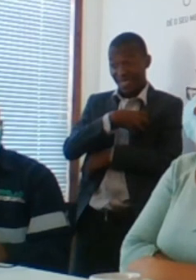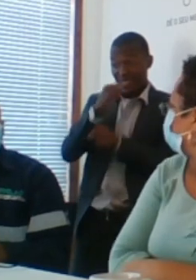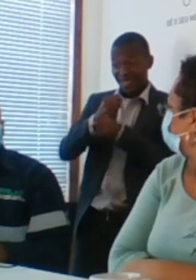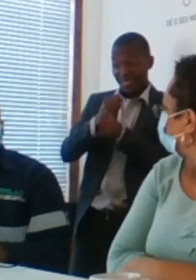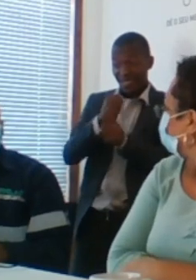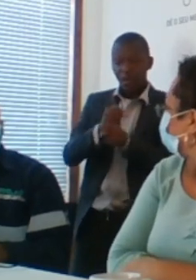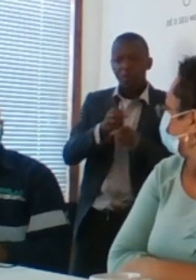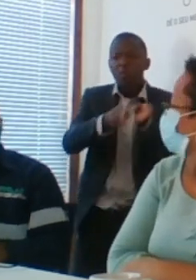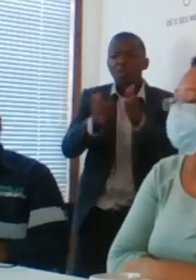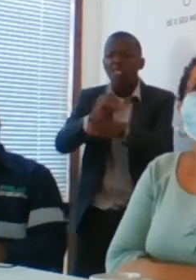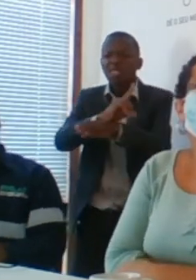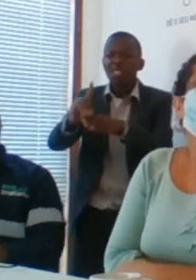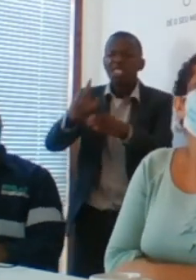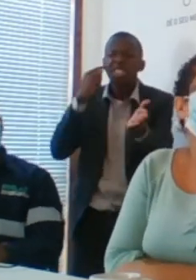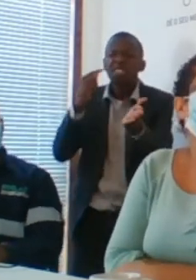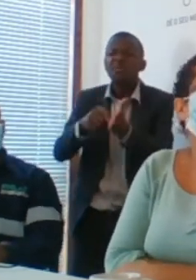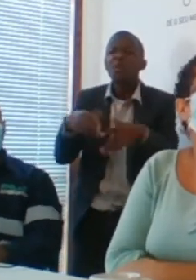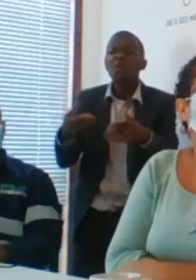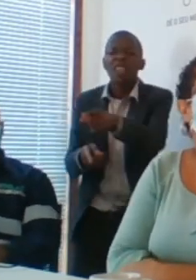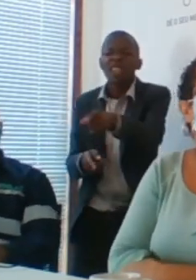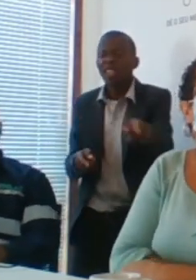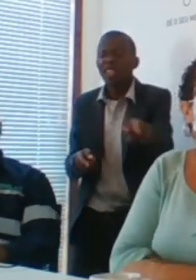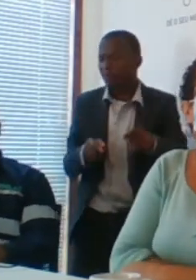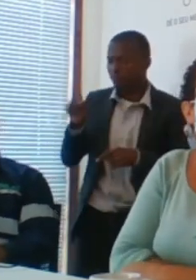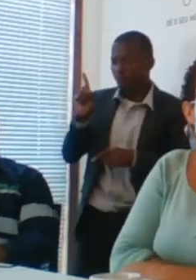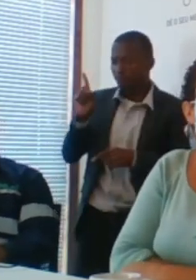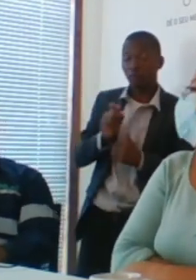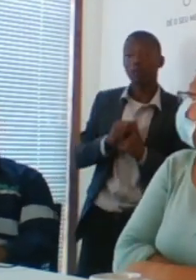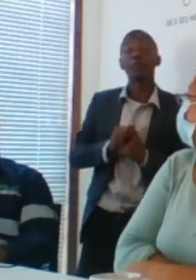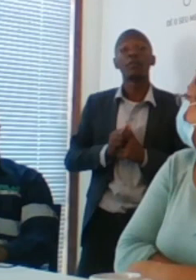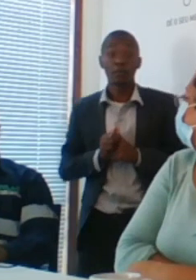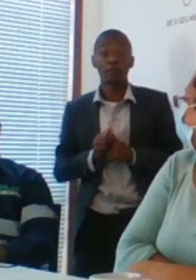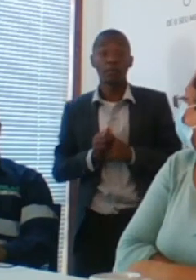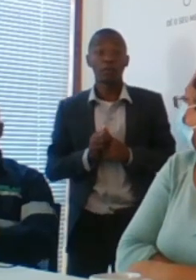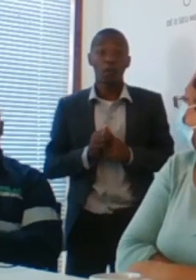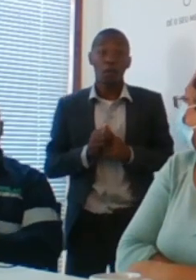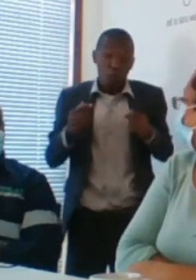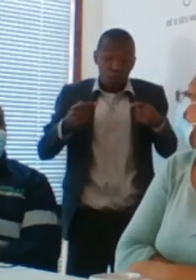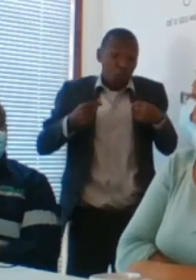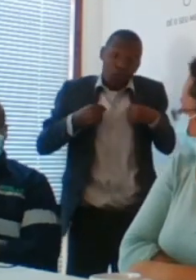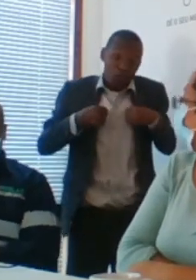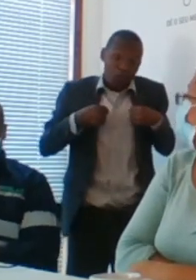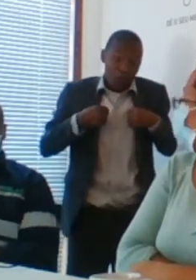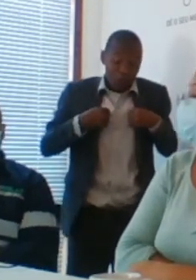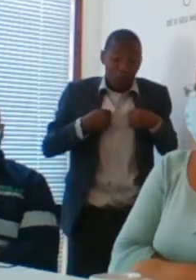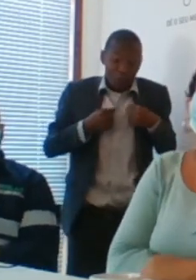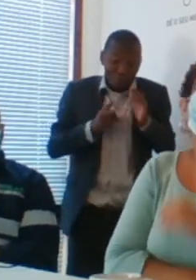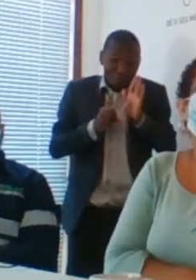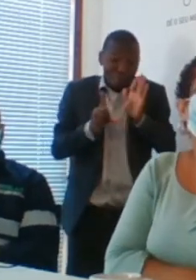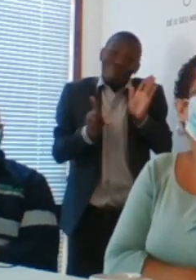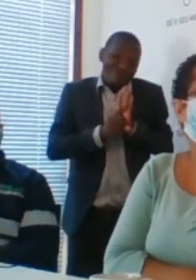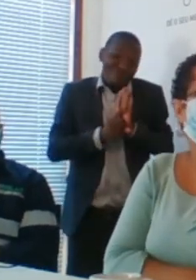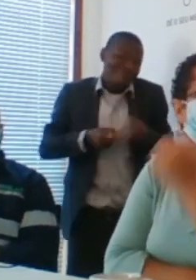disabled? Well, I'm talking not as a member of the Ministry of Labour, but as according to the regulation. Regulation,